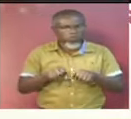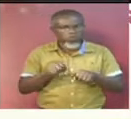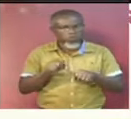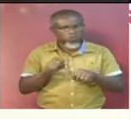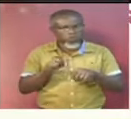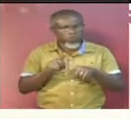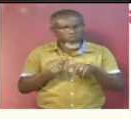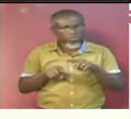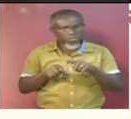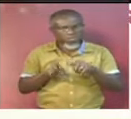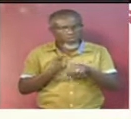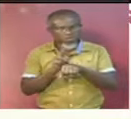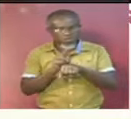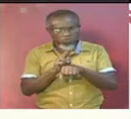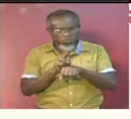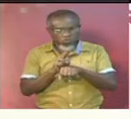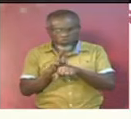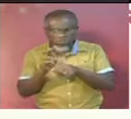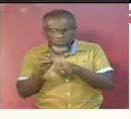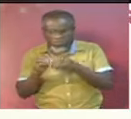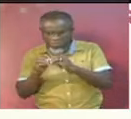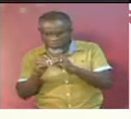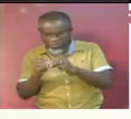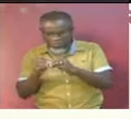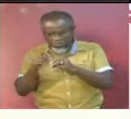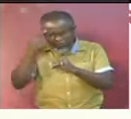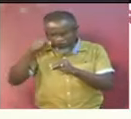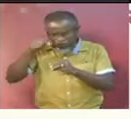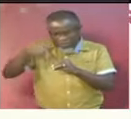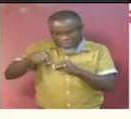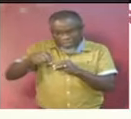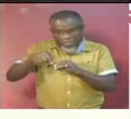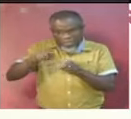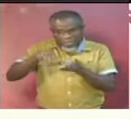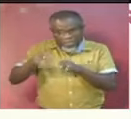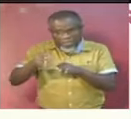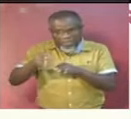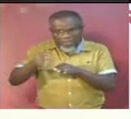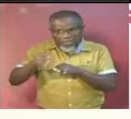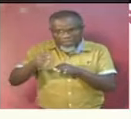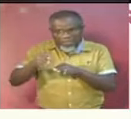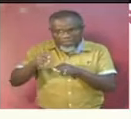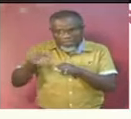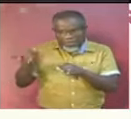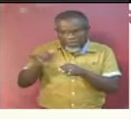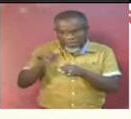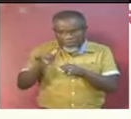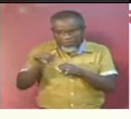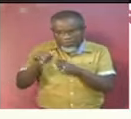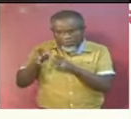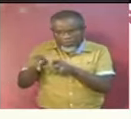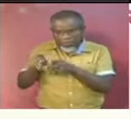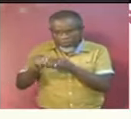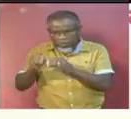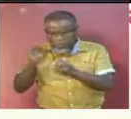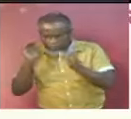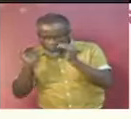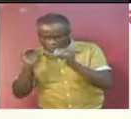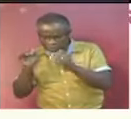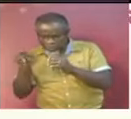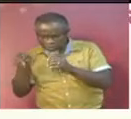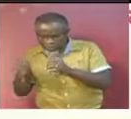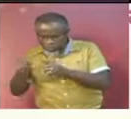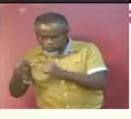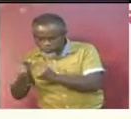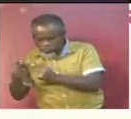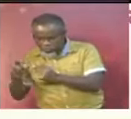use the number of deaths on that day as your numerator, your calculation is invalid. So going back to what we